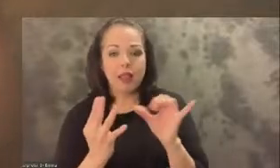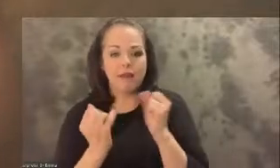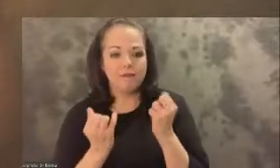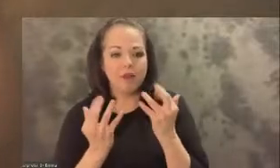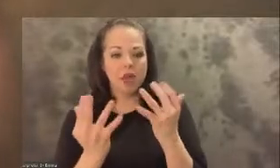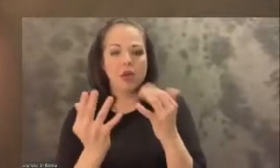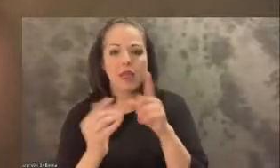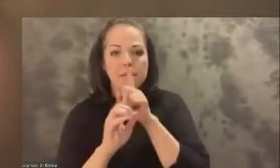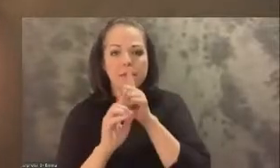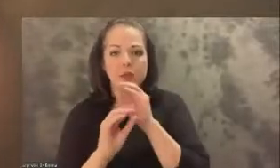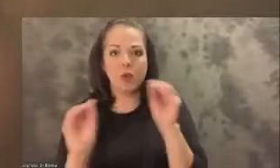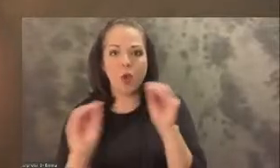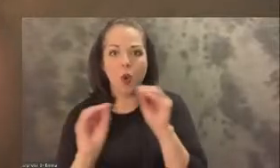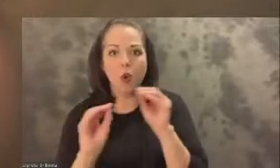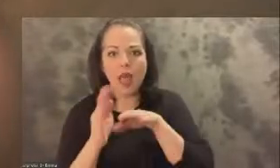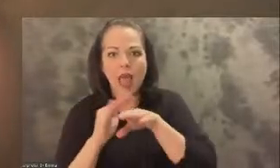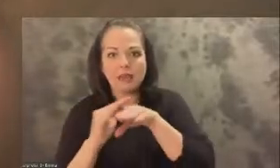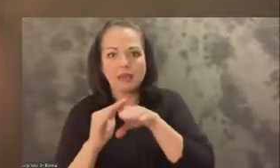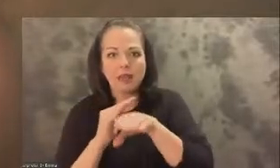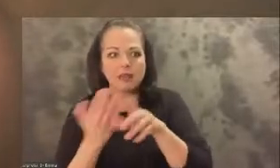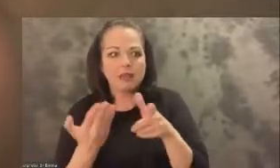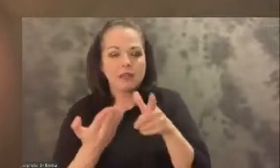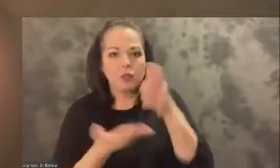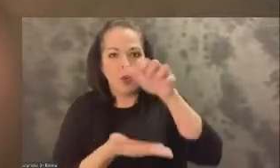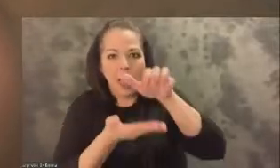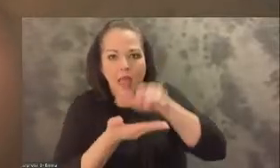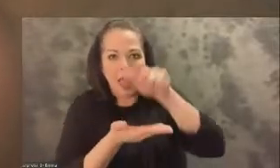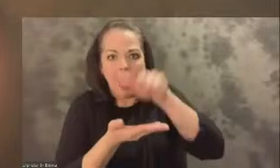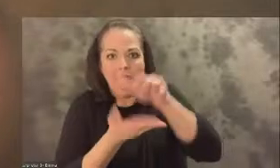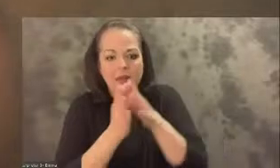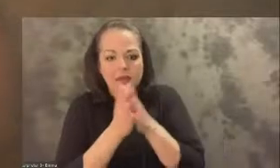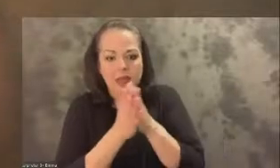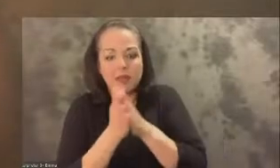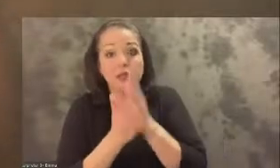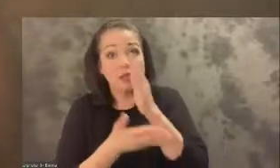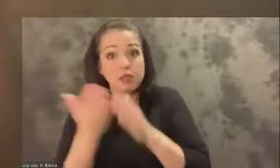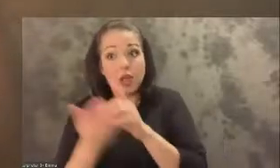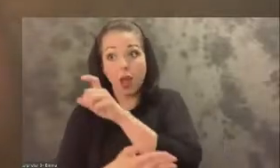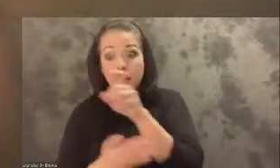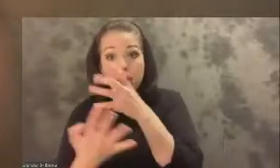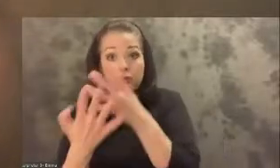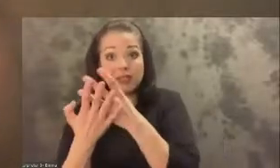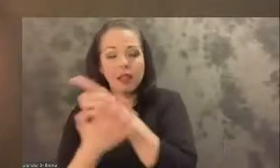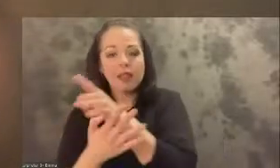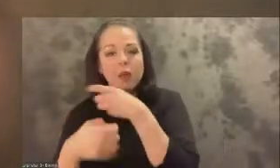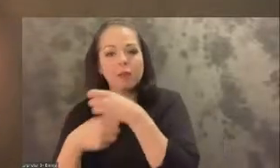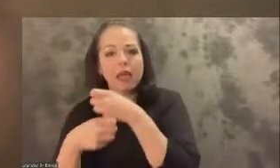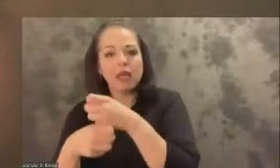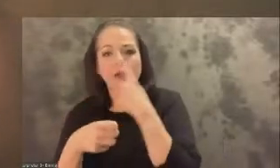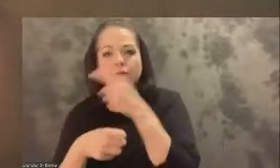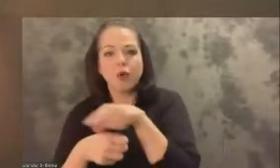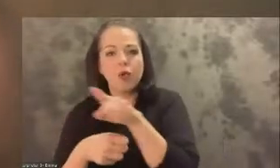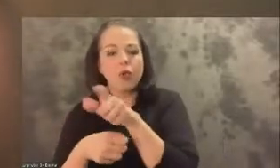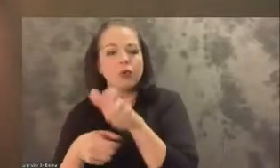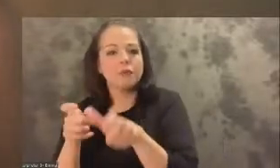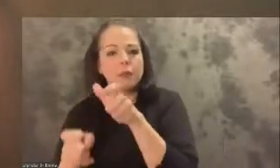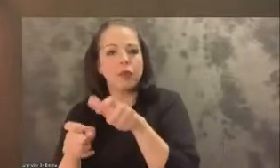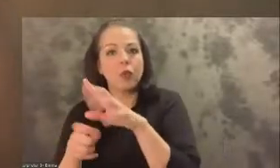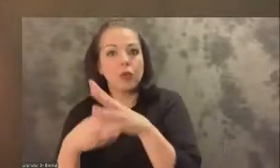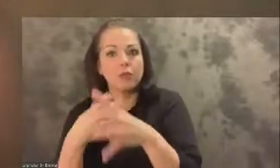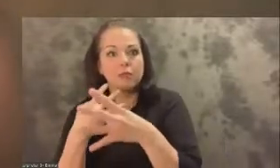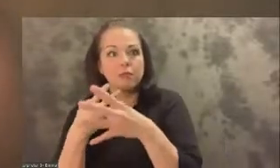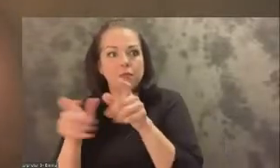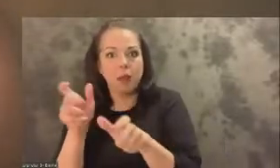access to hand sanitizers, yet in some prisons they were making hand sanitizers for the non-imprisoned population. So for